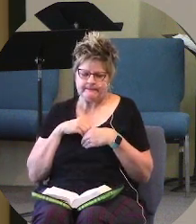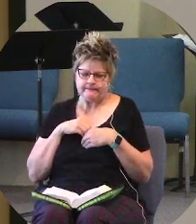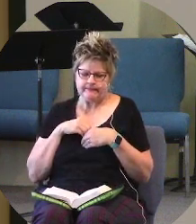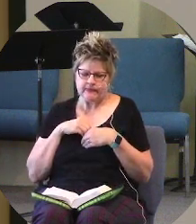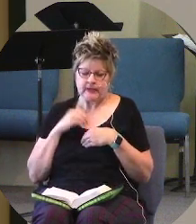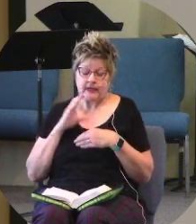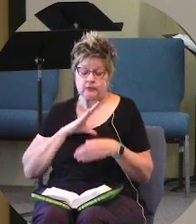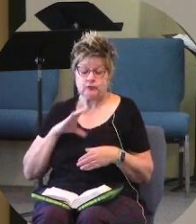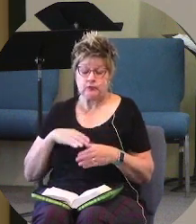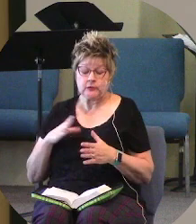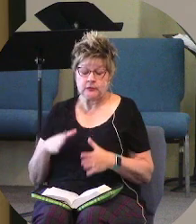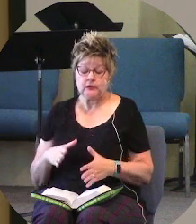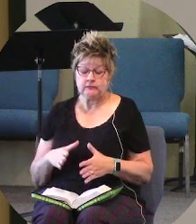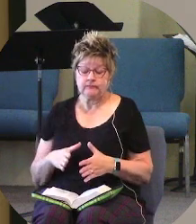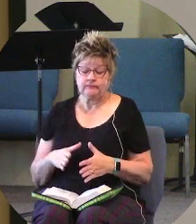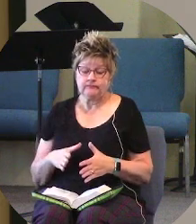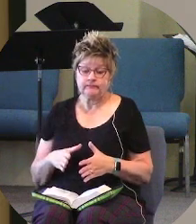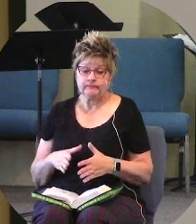as Christians